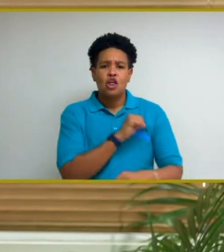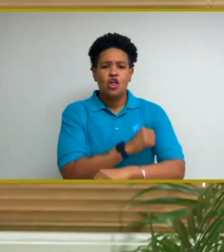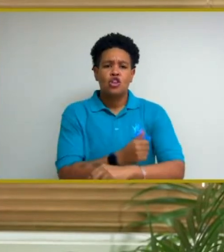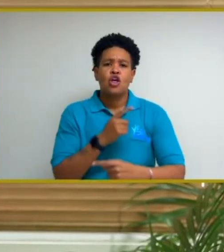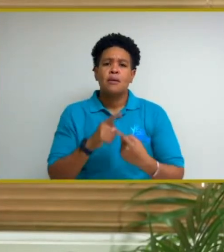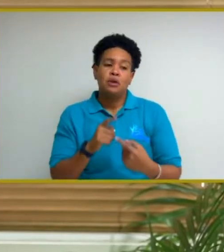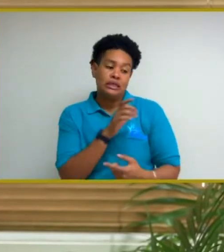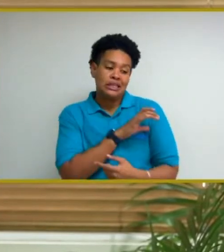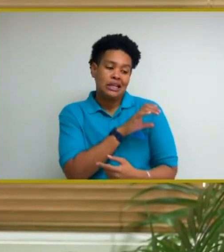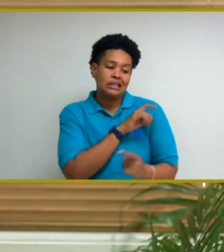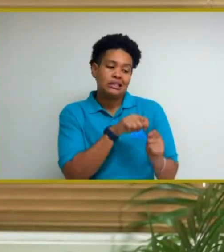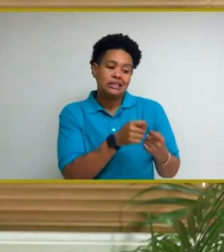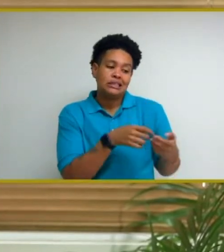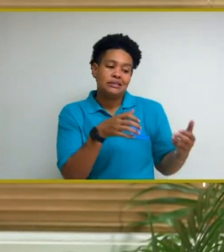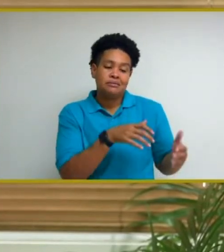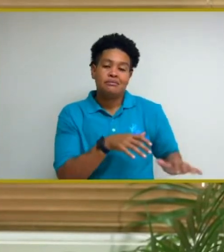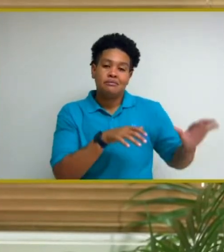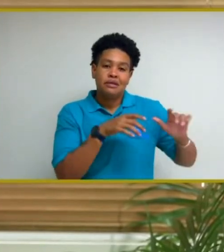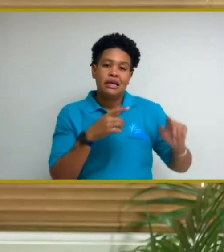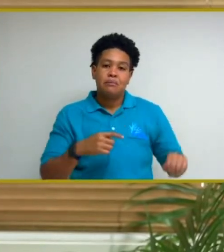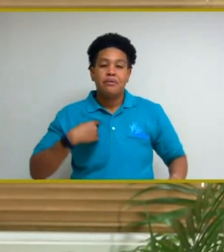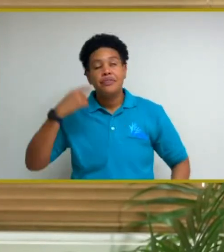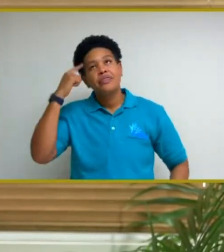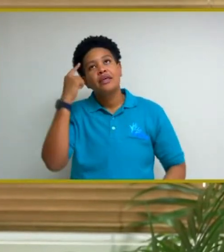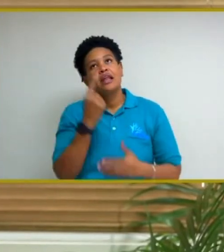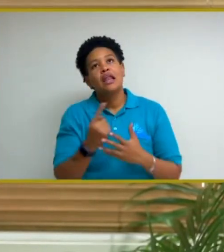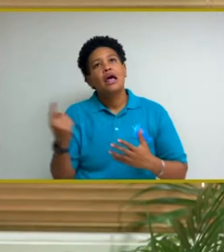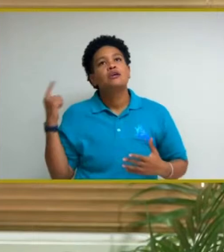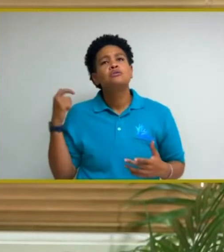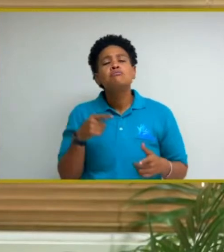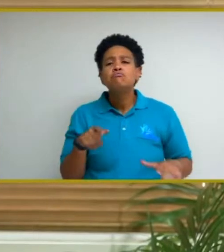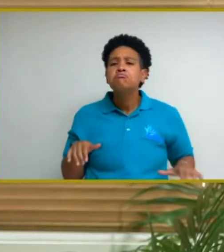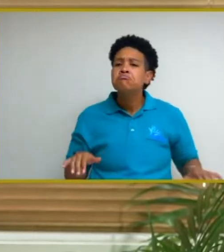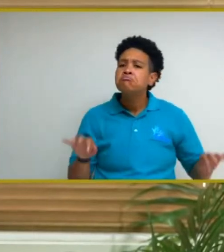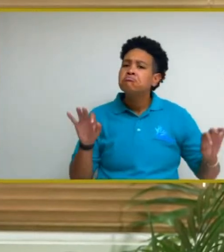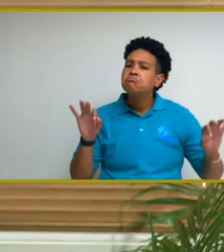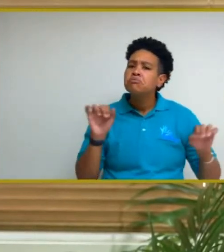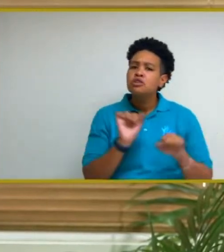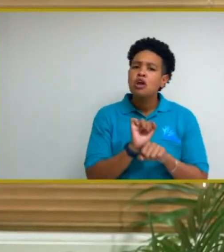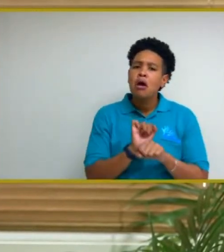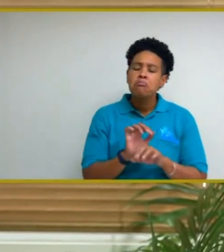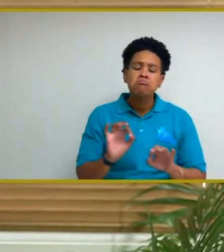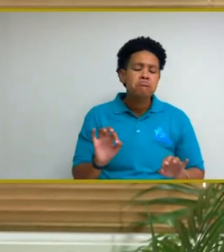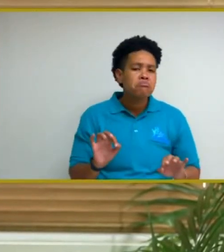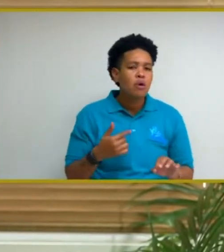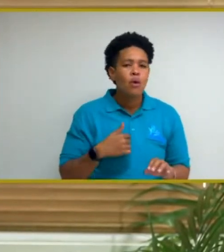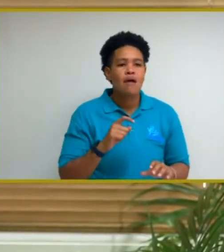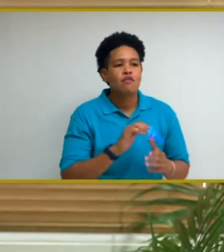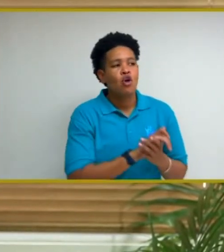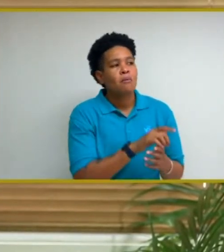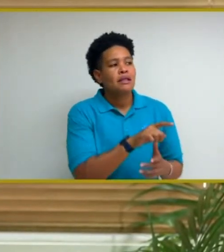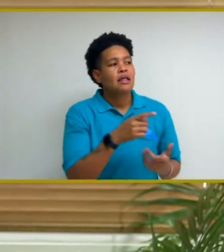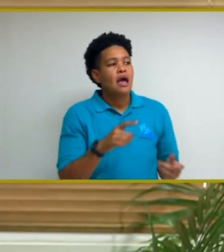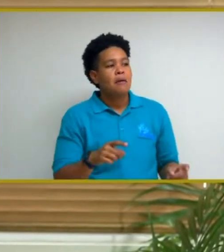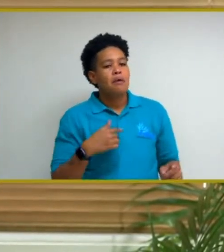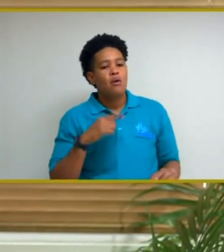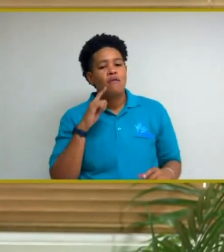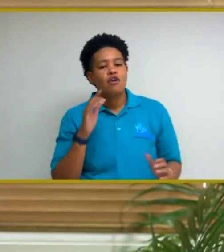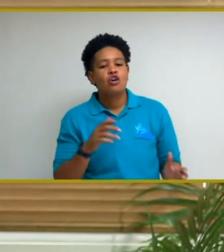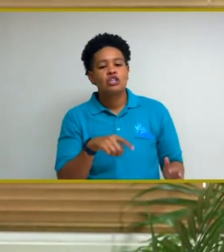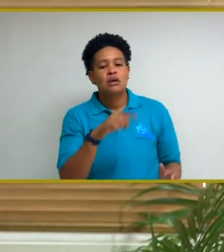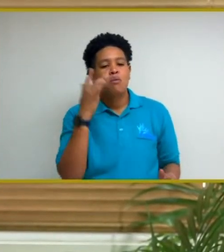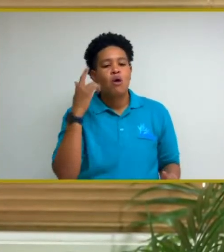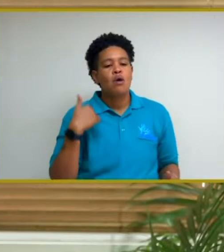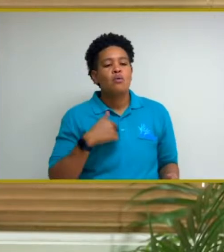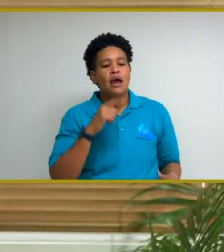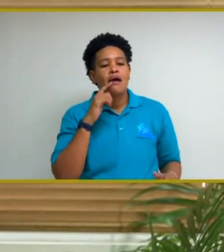the clinical team. I think last week they did a very good job, and we have to commend them for that and encourage them, because we